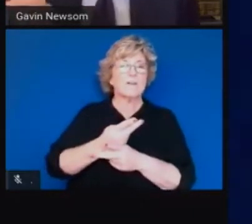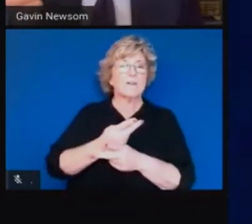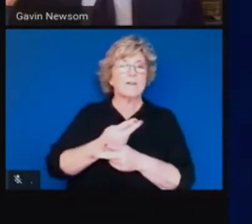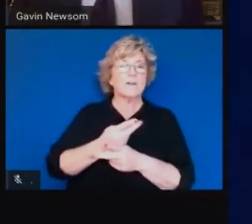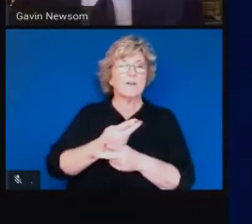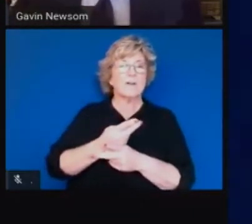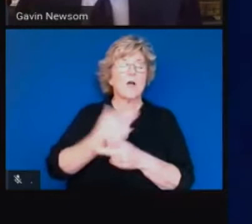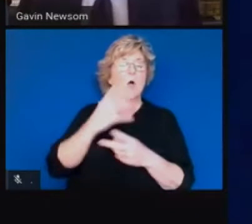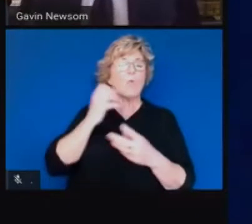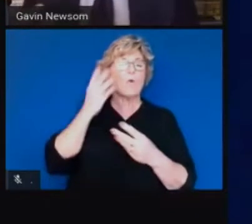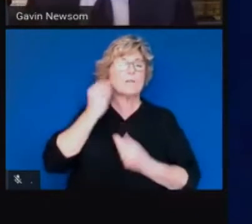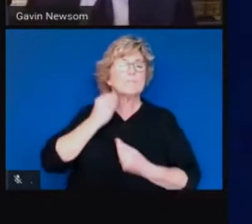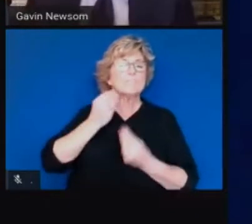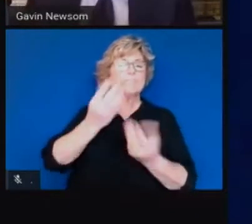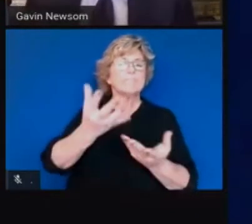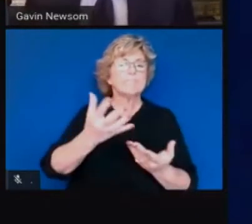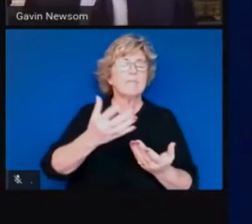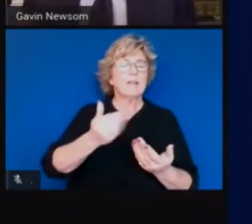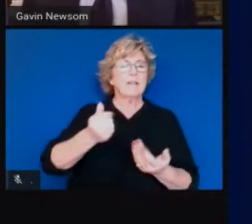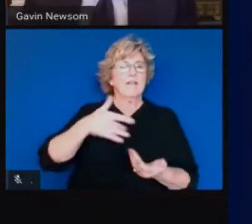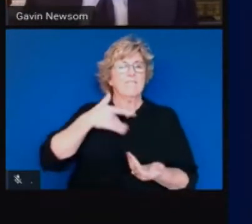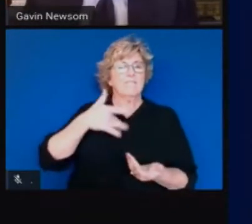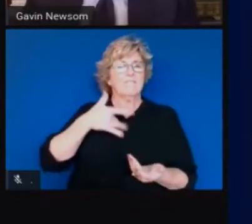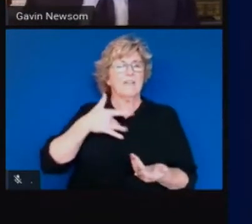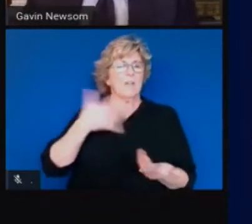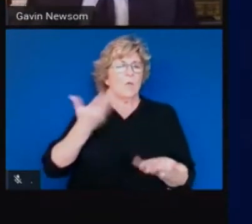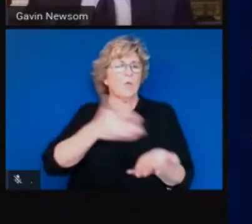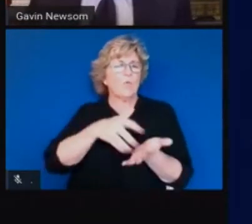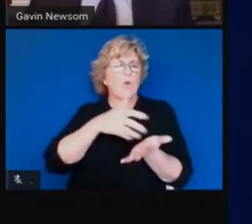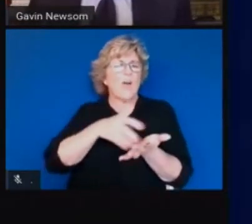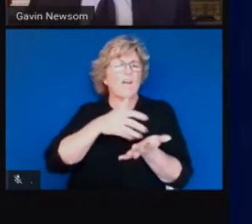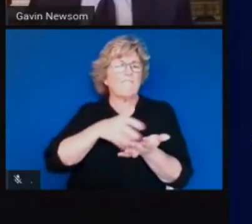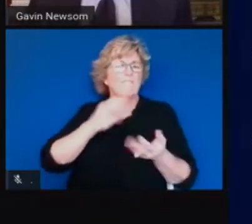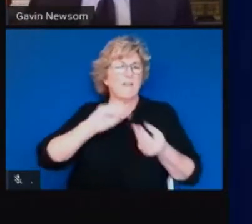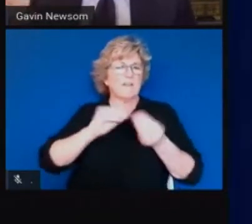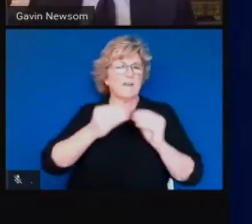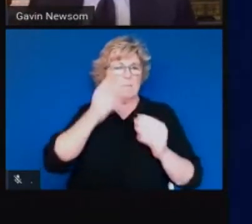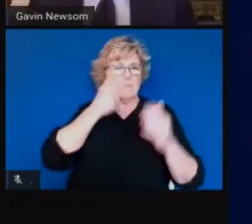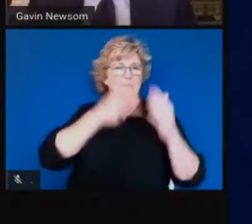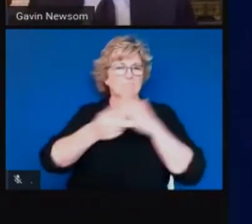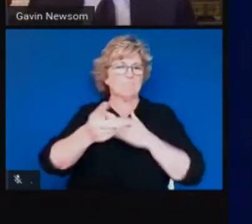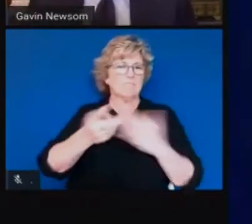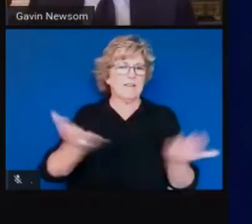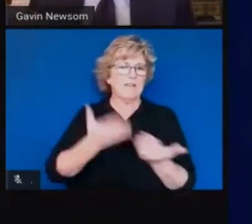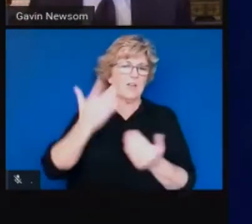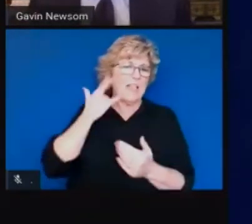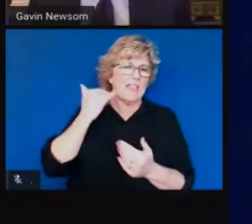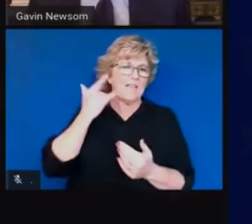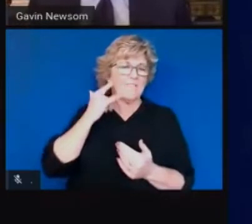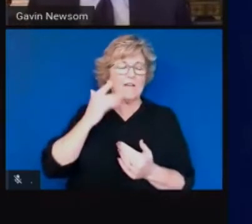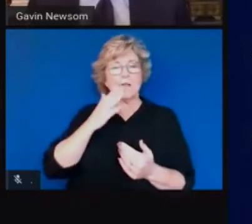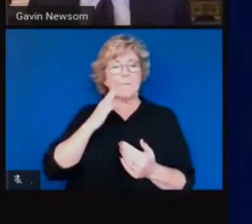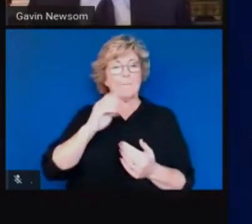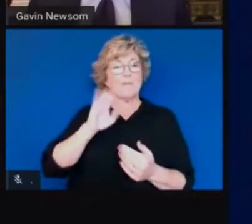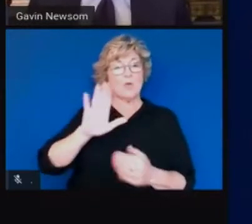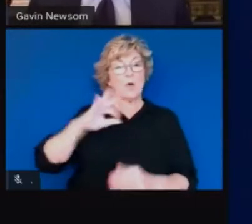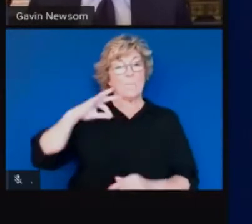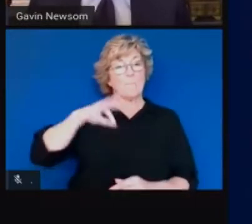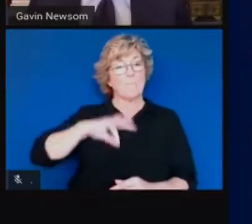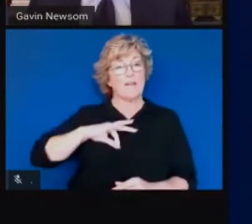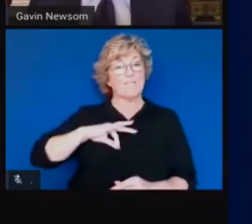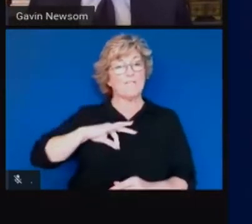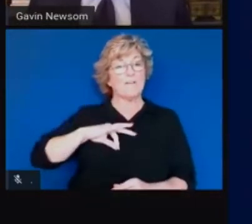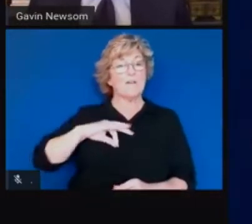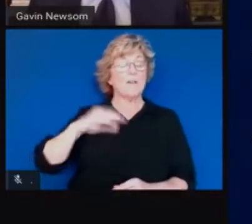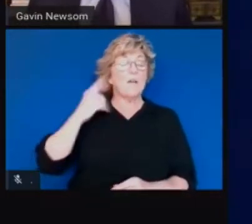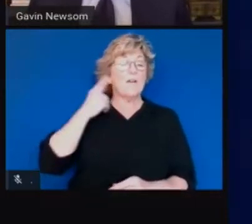wanted to at least give people a sense of roughly what we anticipate here in California to be the benefits of the federal